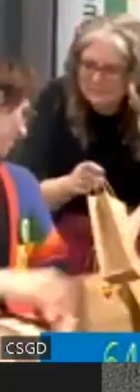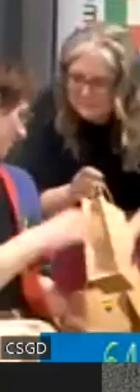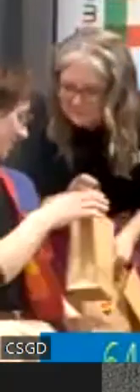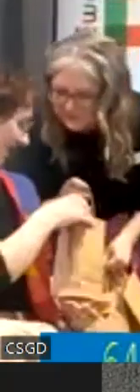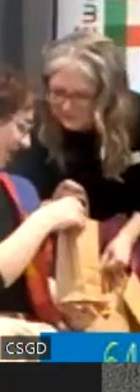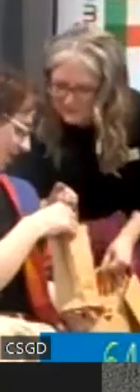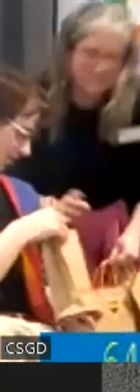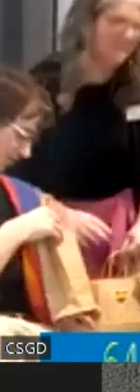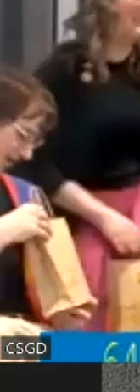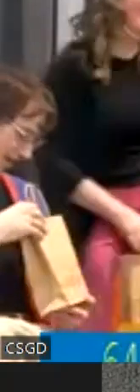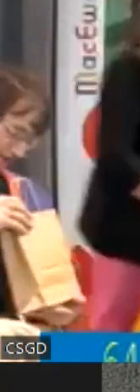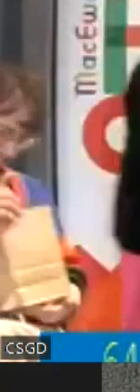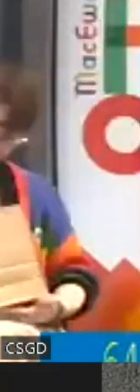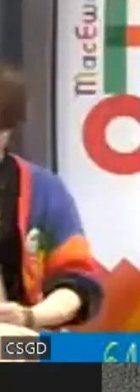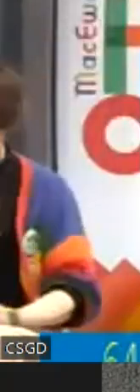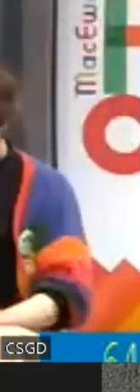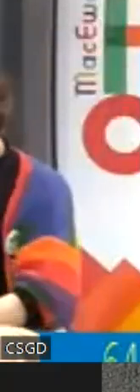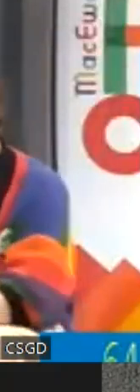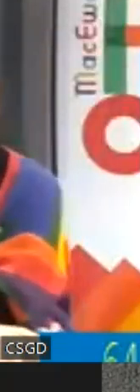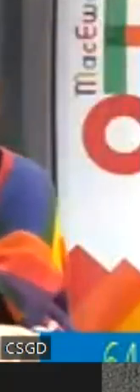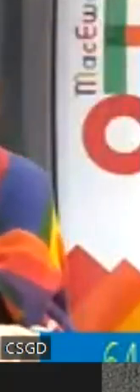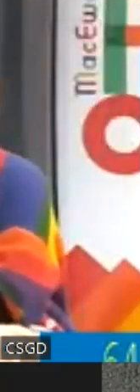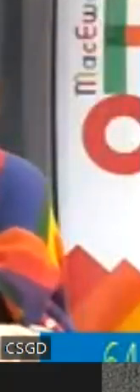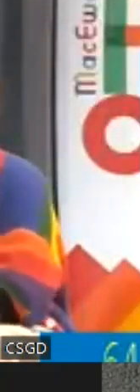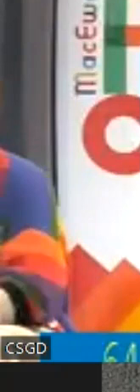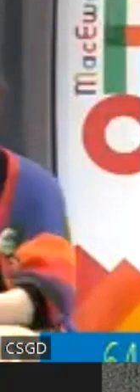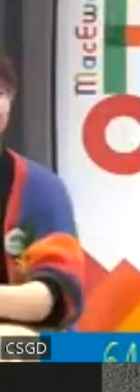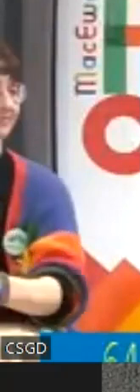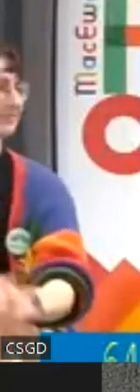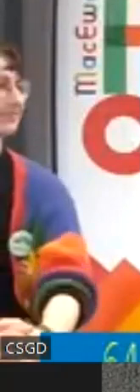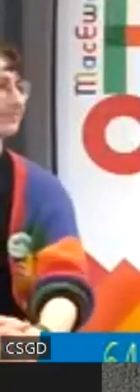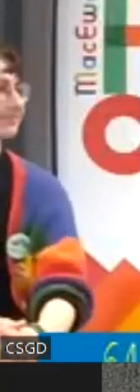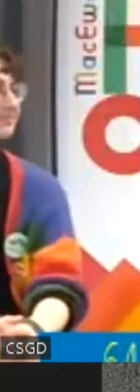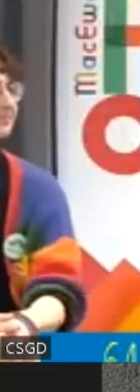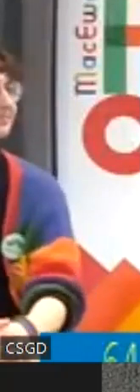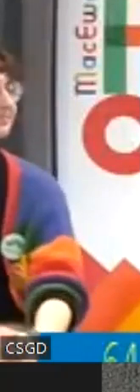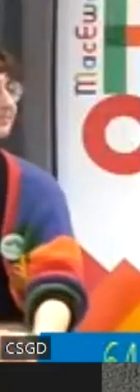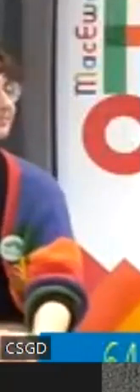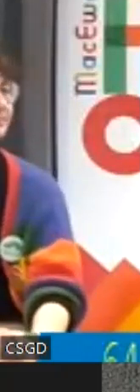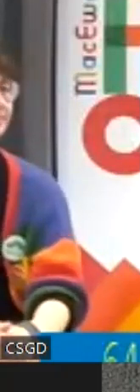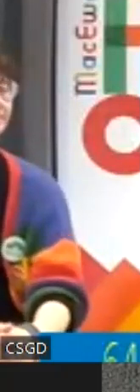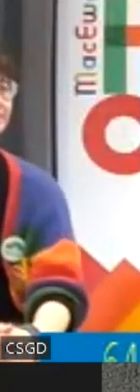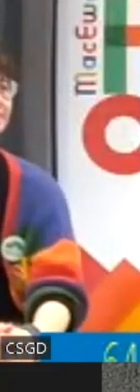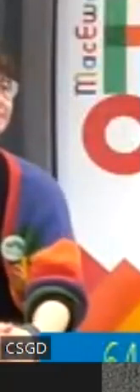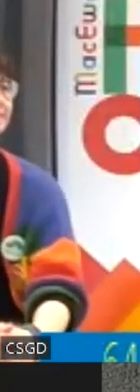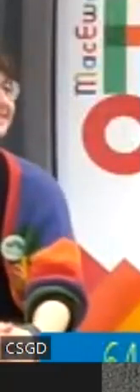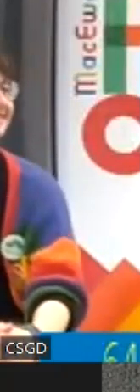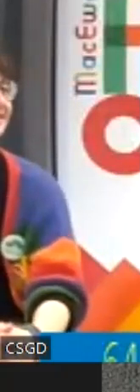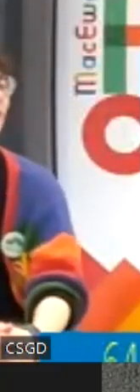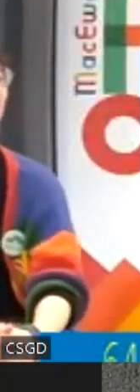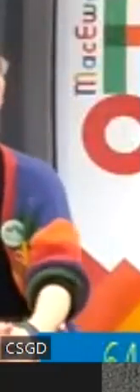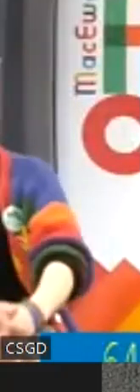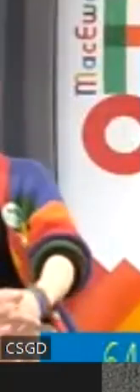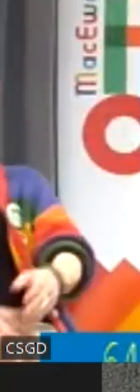to spend time together in non-structured time. Just come and have a conversation. These kiddos, these are baby